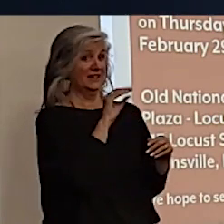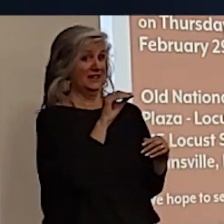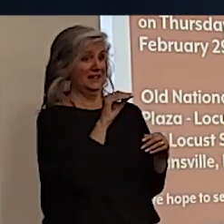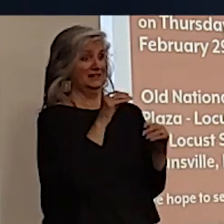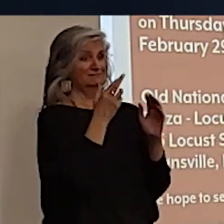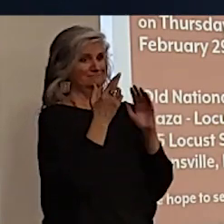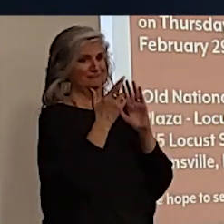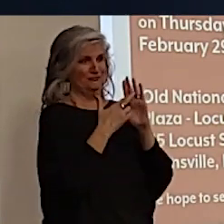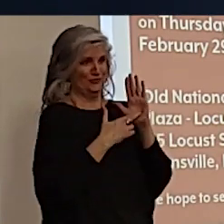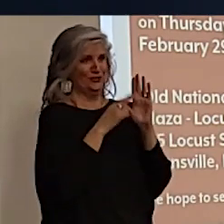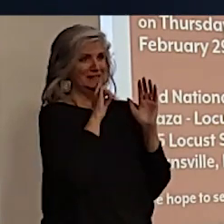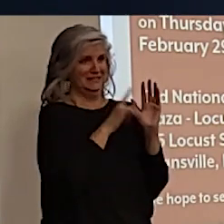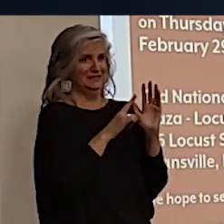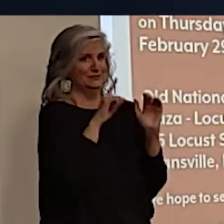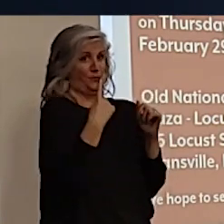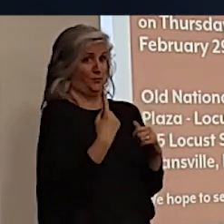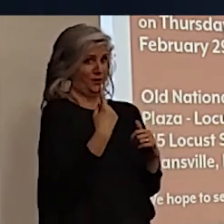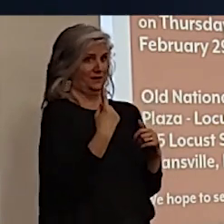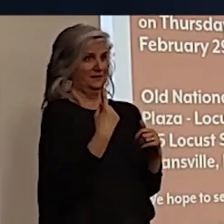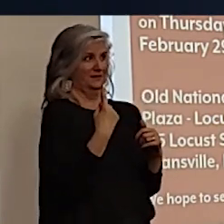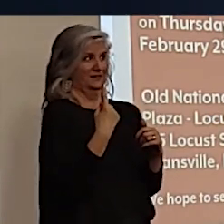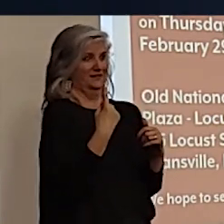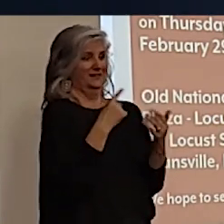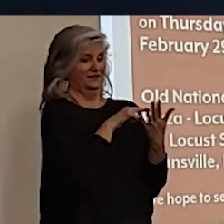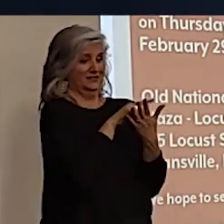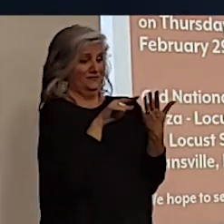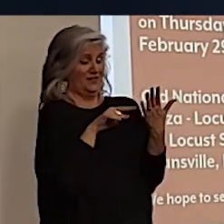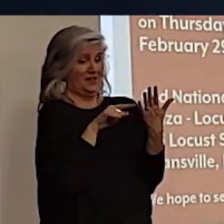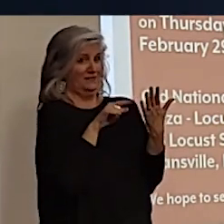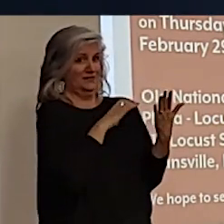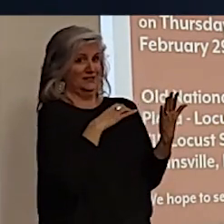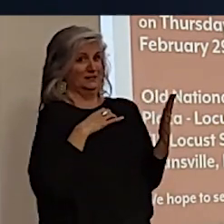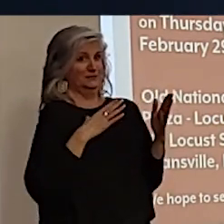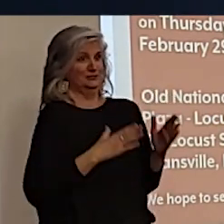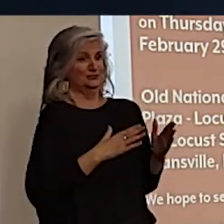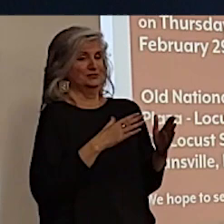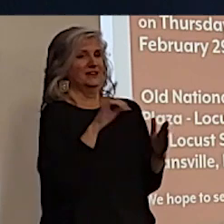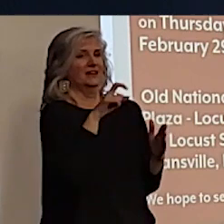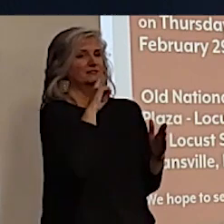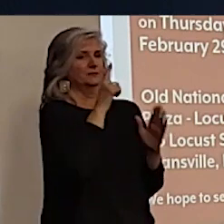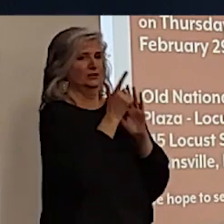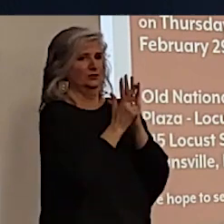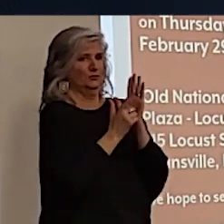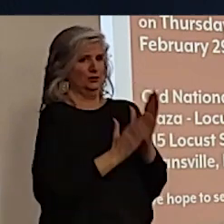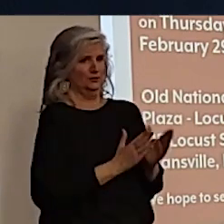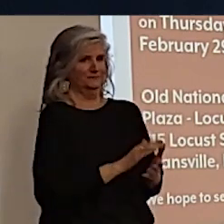se is one of the five commissioners have to be a lawyer.